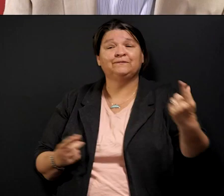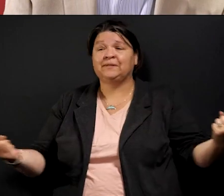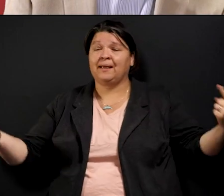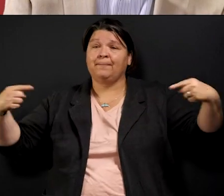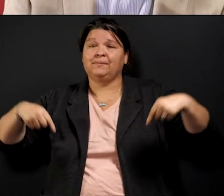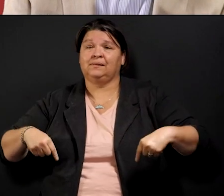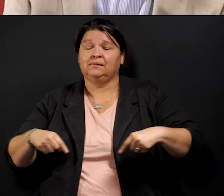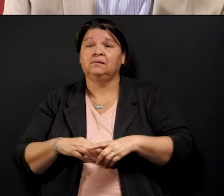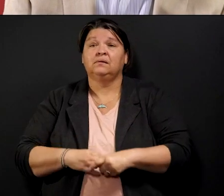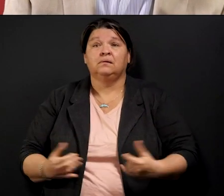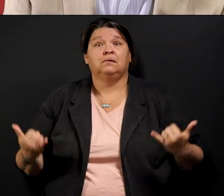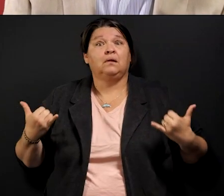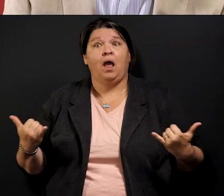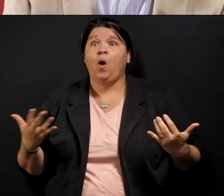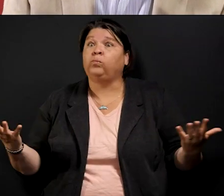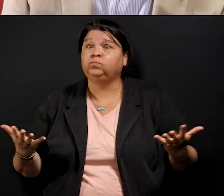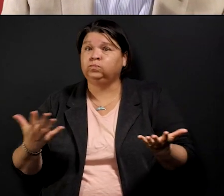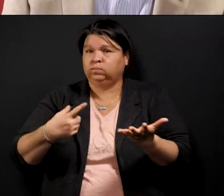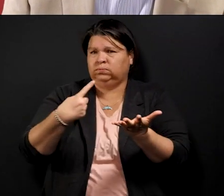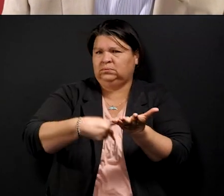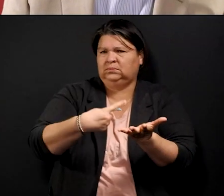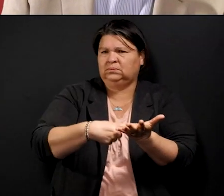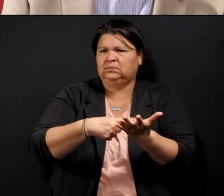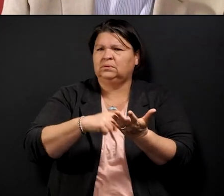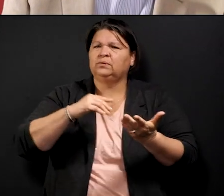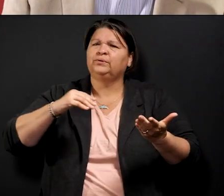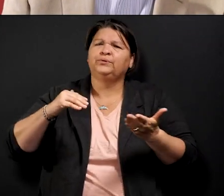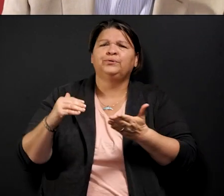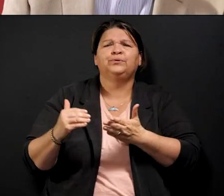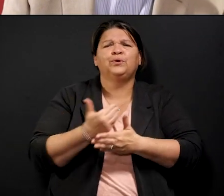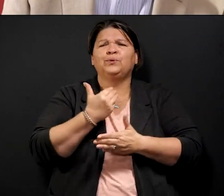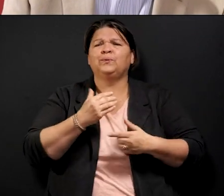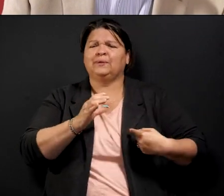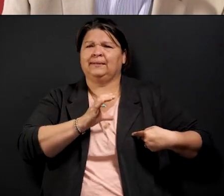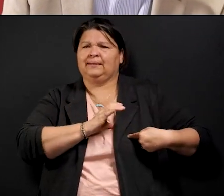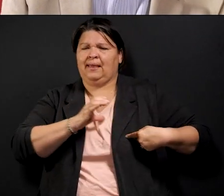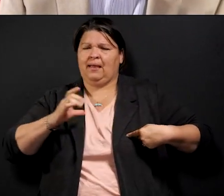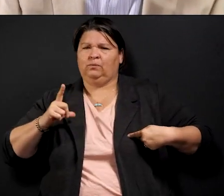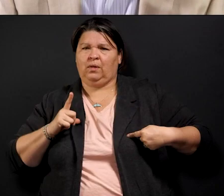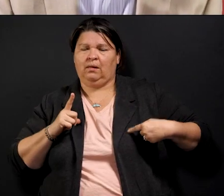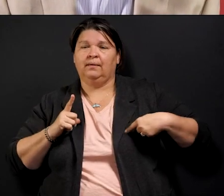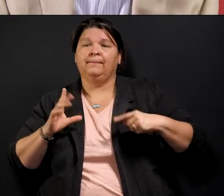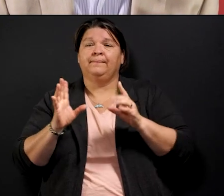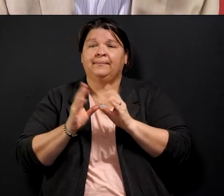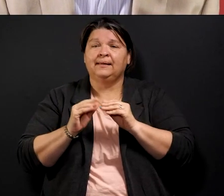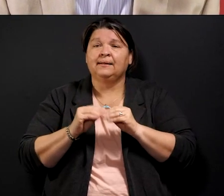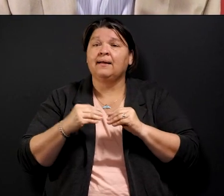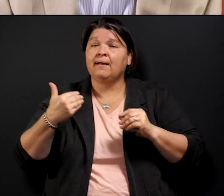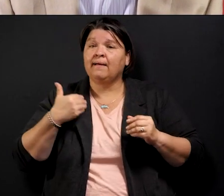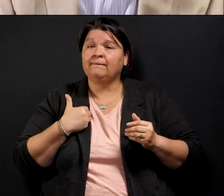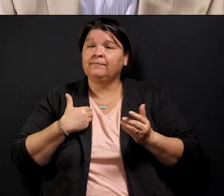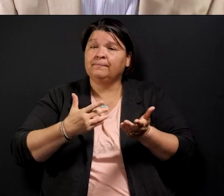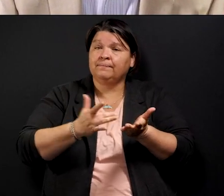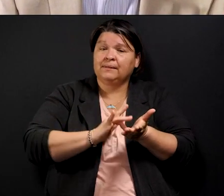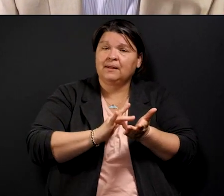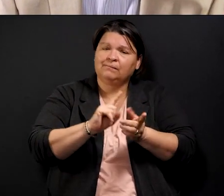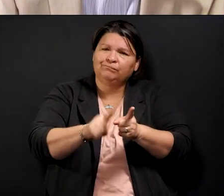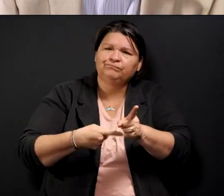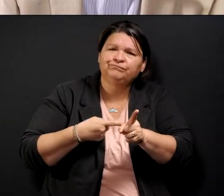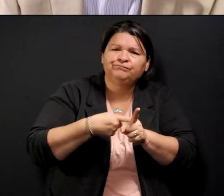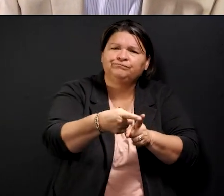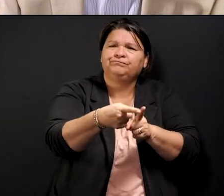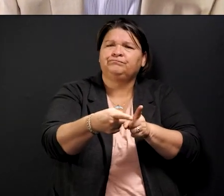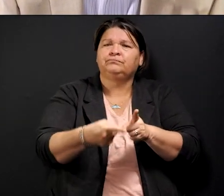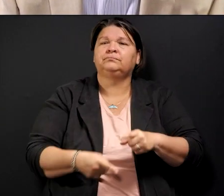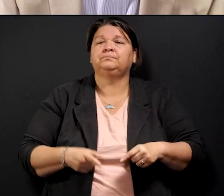today a little bit about the newest of our council committees. These committees are also made up of business and medical professionals with the two council members.